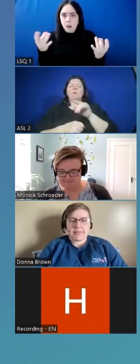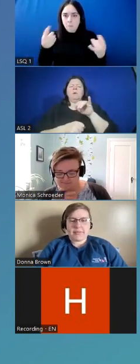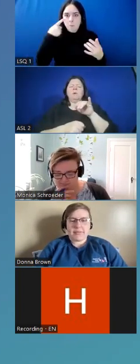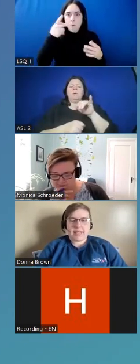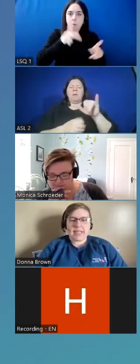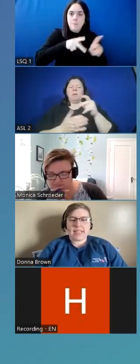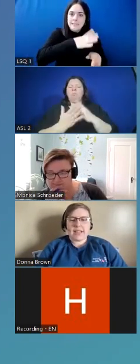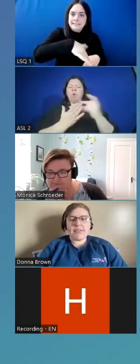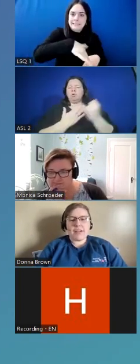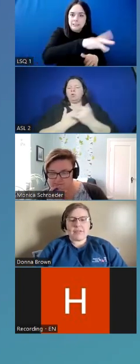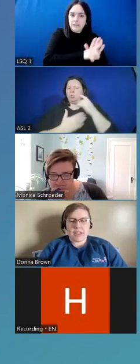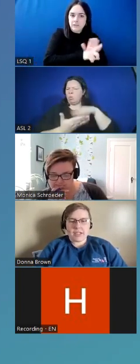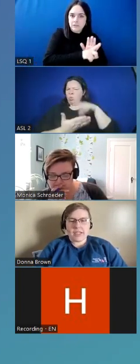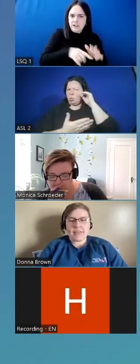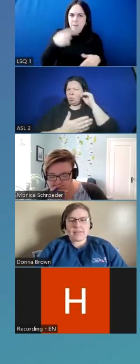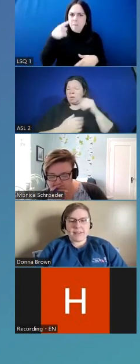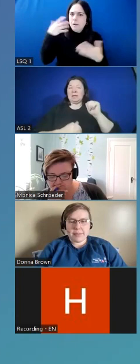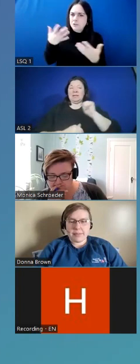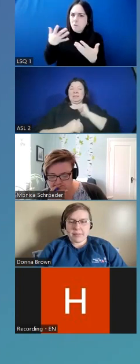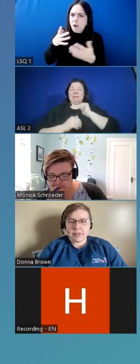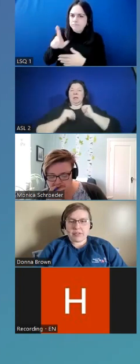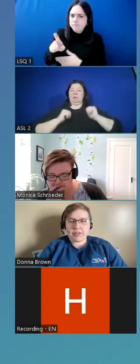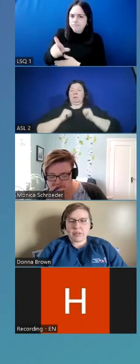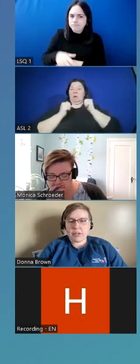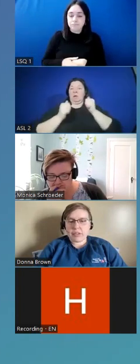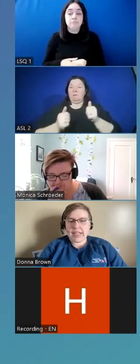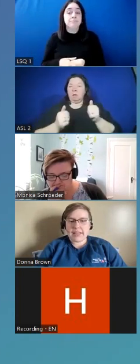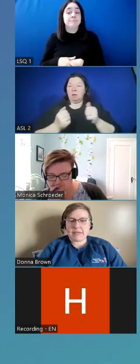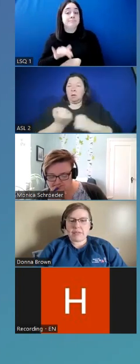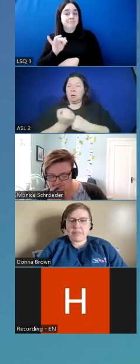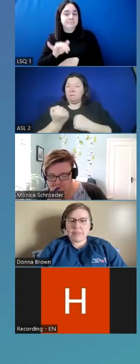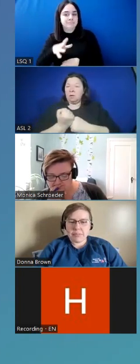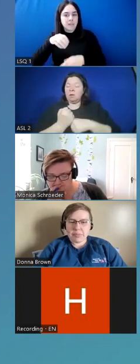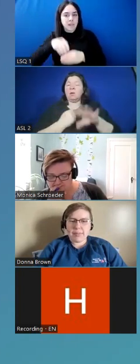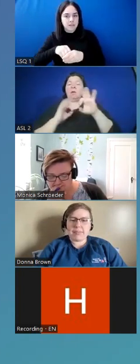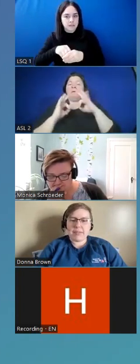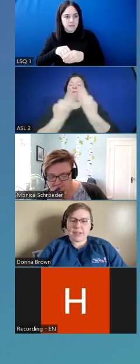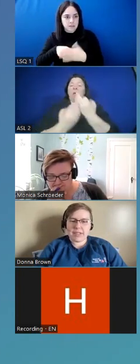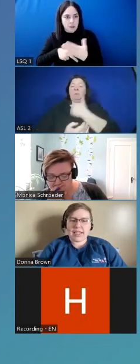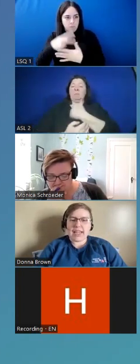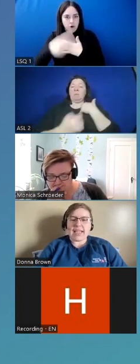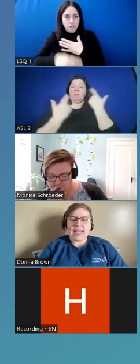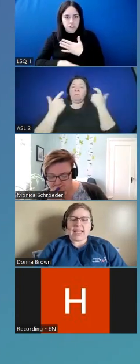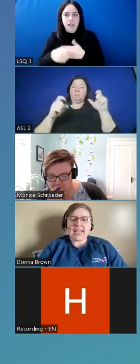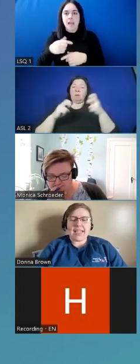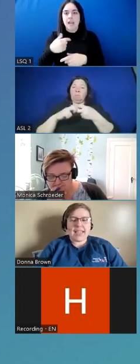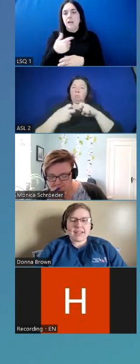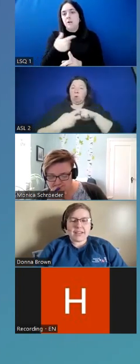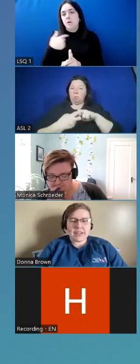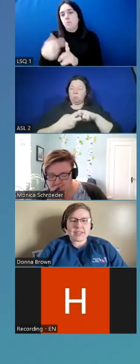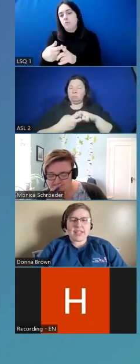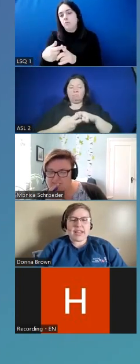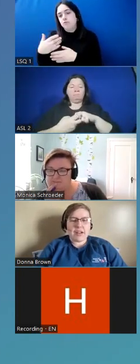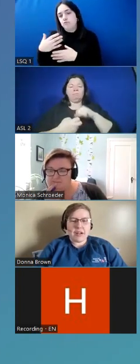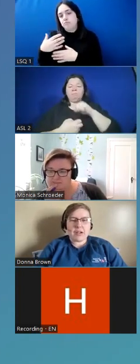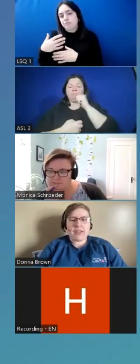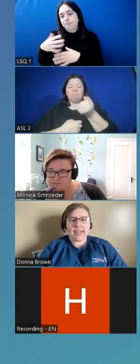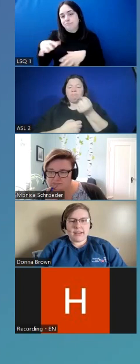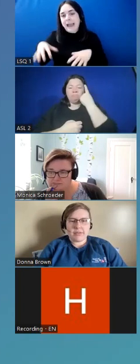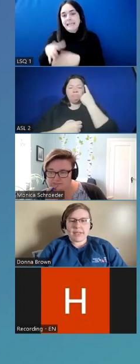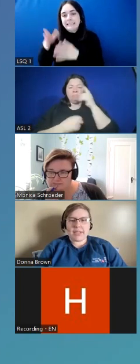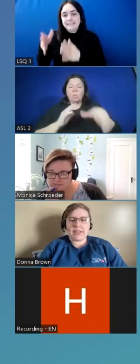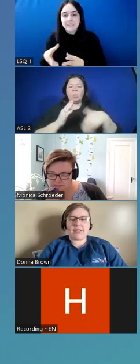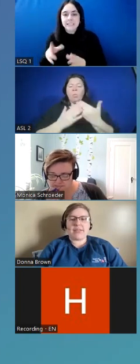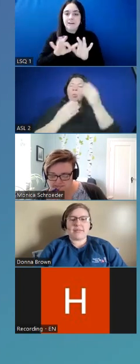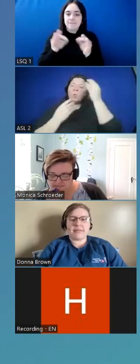project, self-advocates and family members told us that one big problem was they didn't understand all